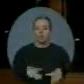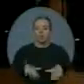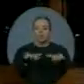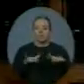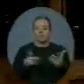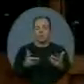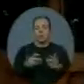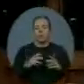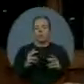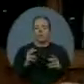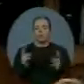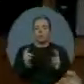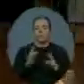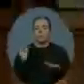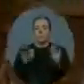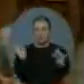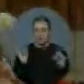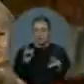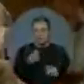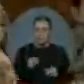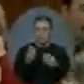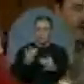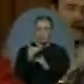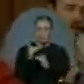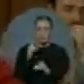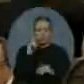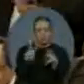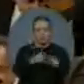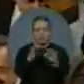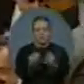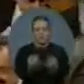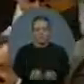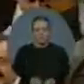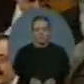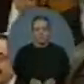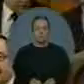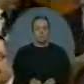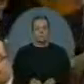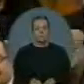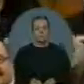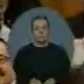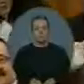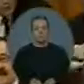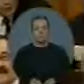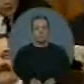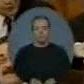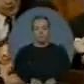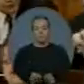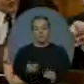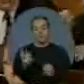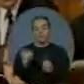ground. Honourable Minister of Indian Affairs and Northern Development. During this weekend, I was in contact with the chiefs